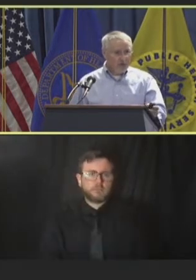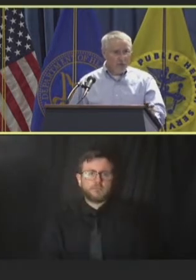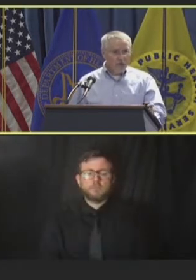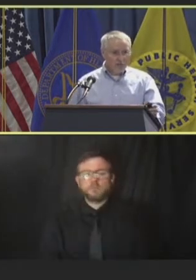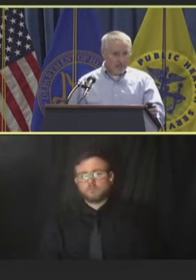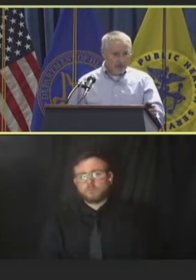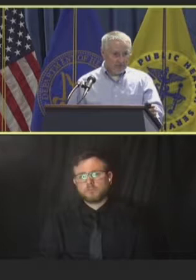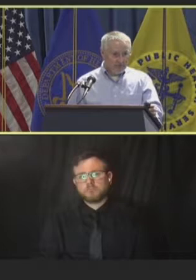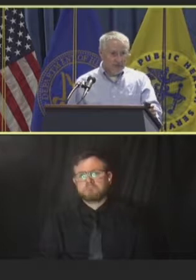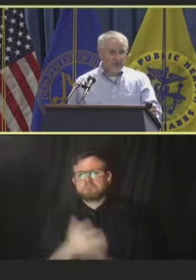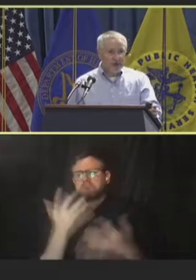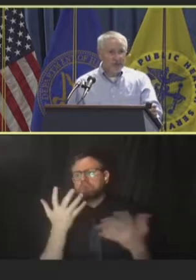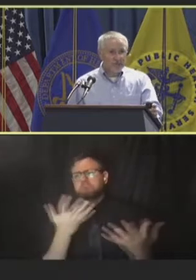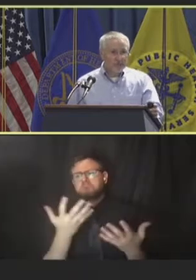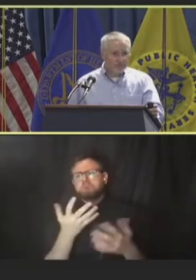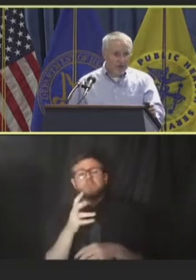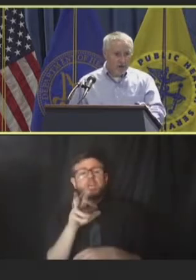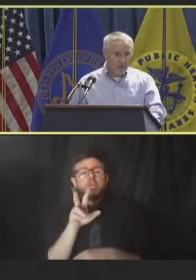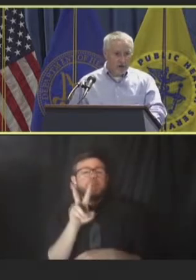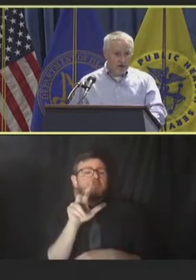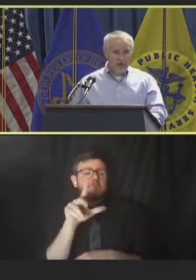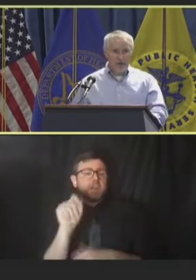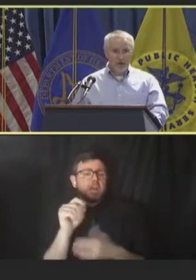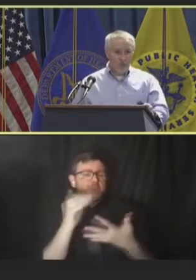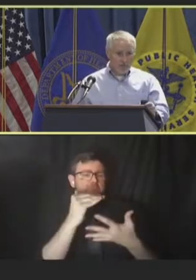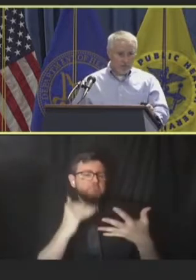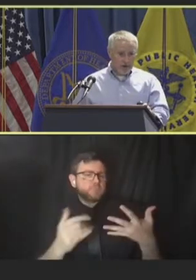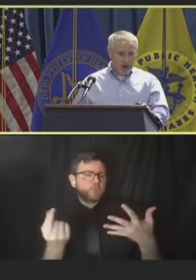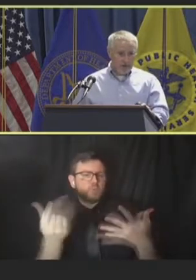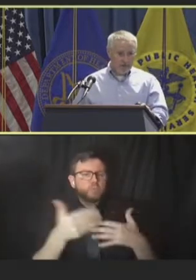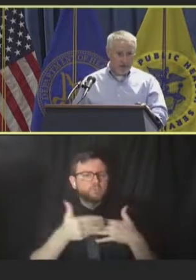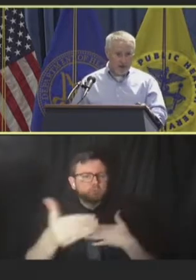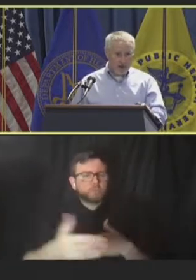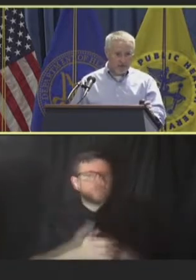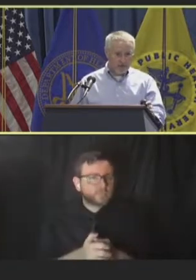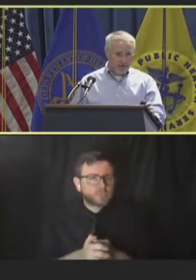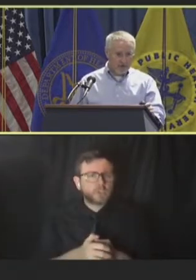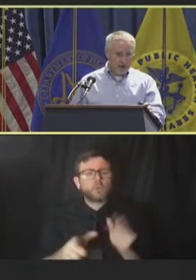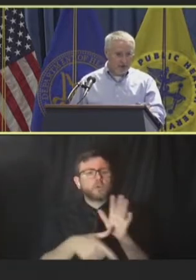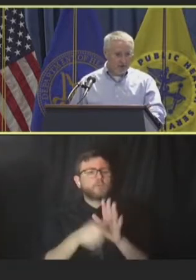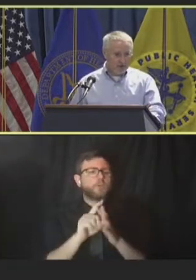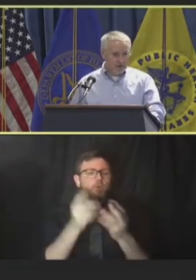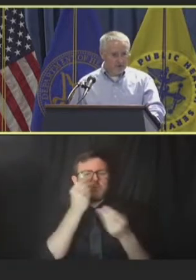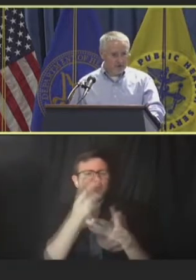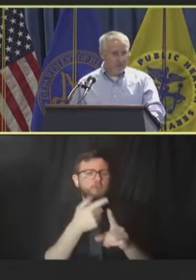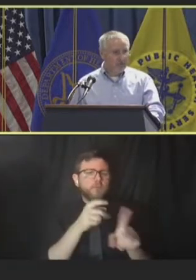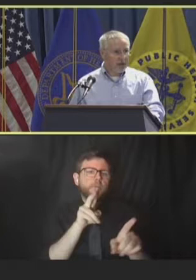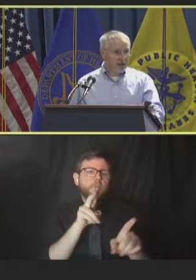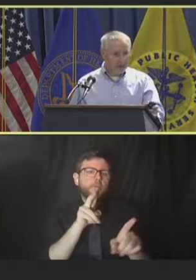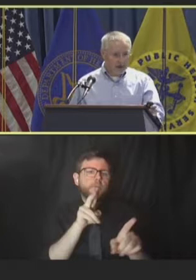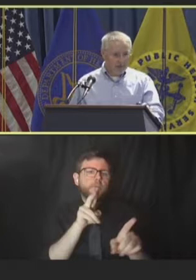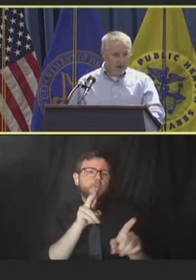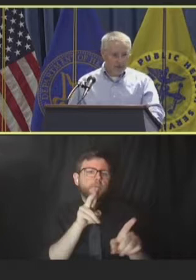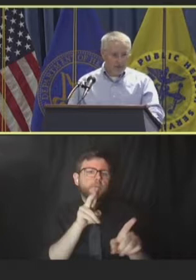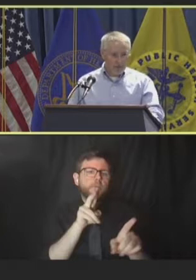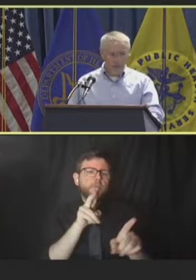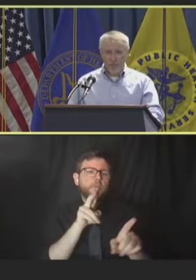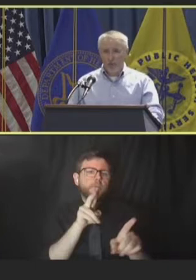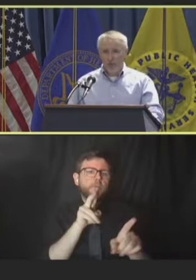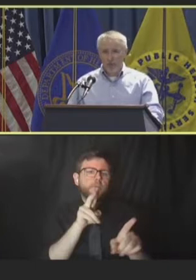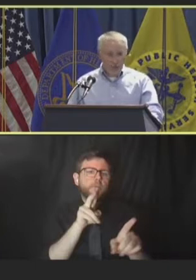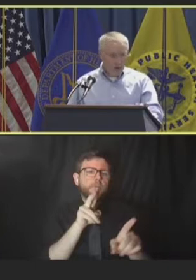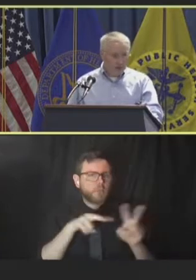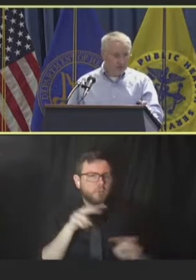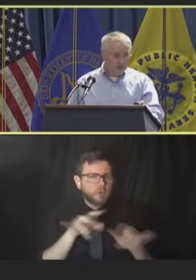So what are our VAST next steps? We're going to continue to review data from national safety monitoring systems and manufacturer